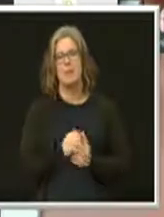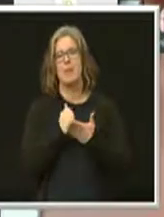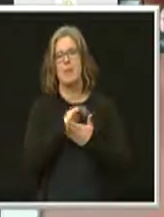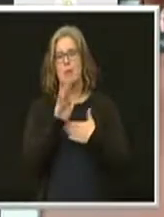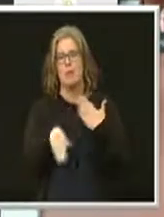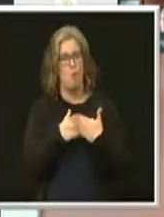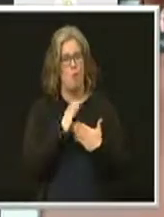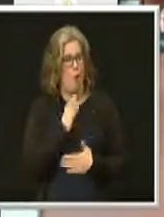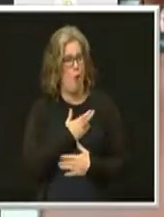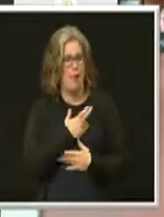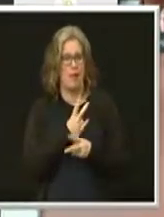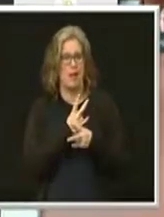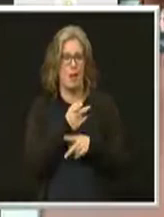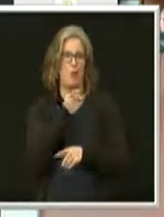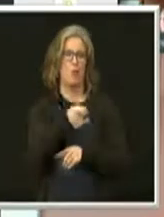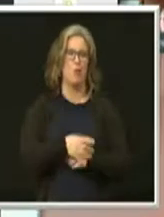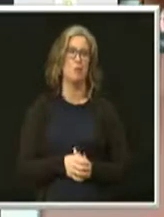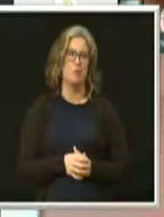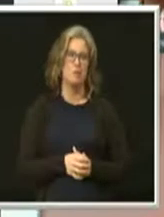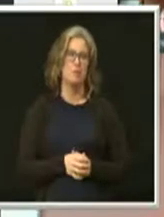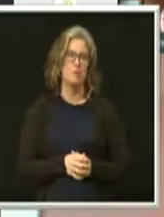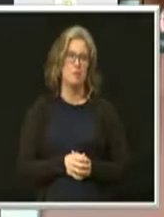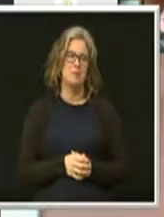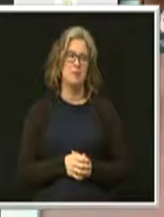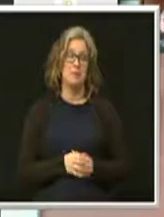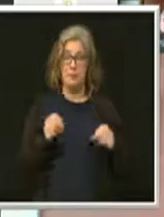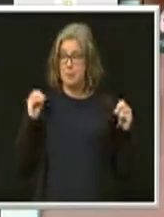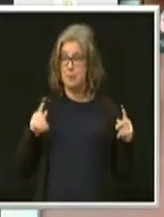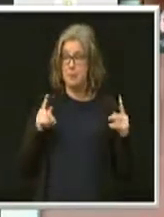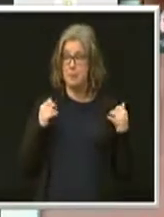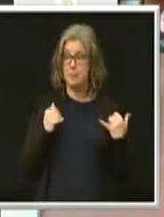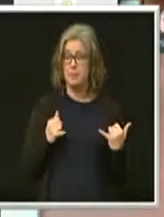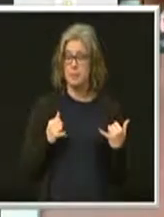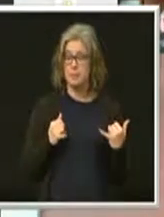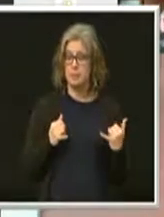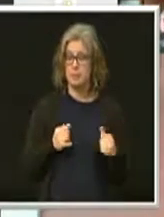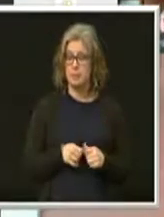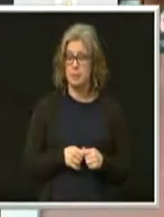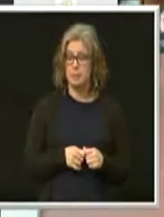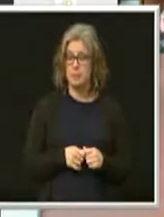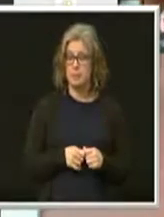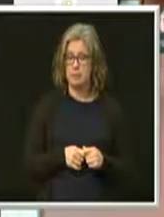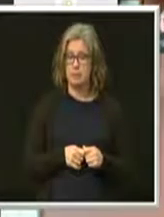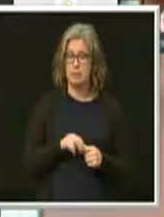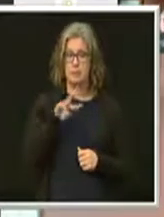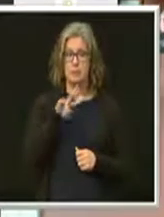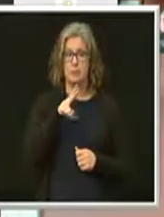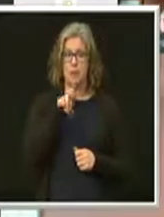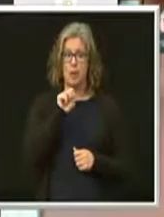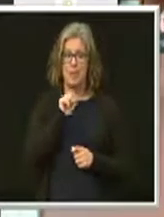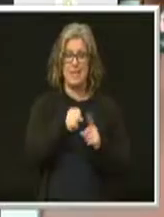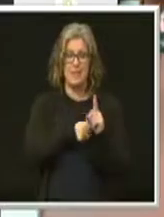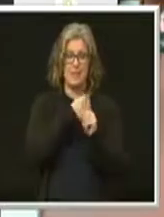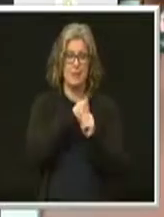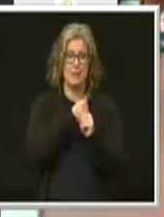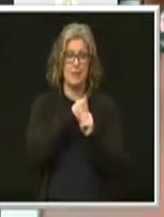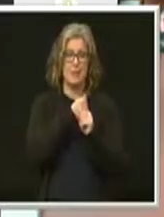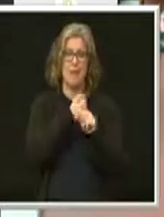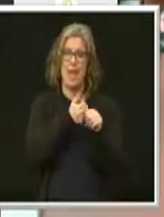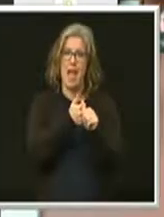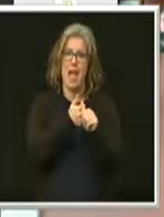and helps us take care of you. All right. This virus is affecting